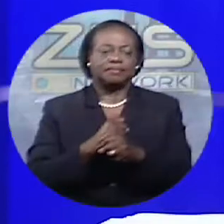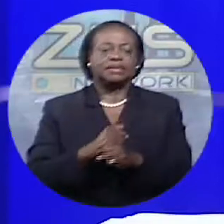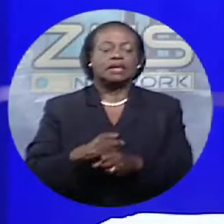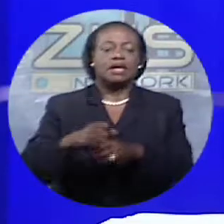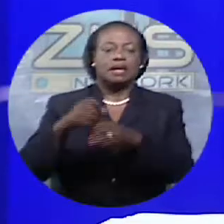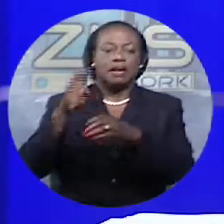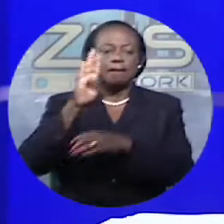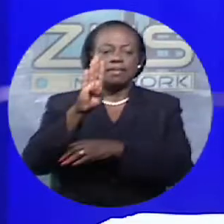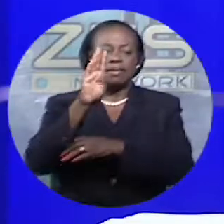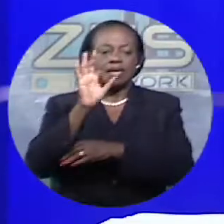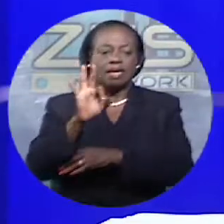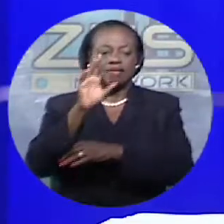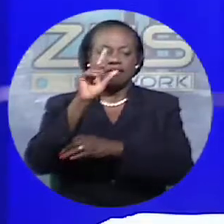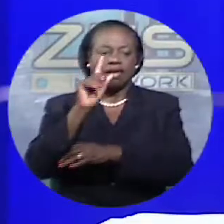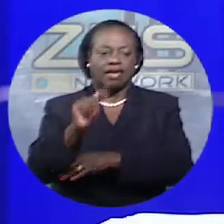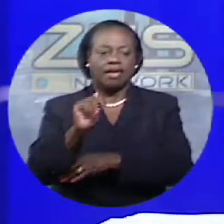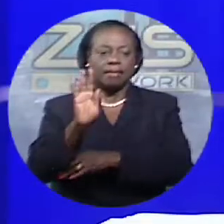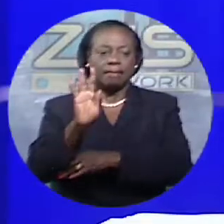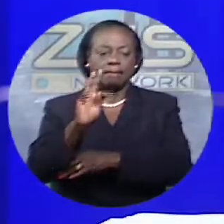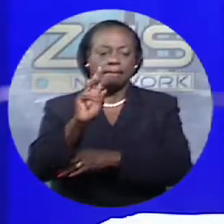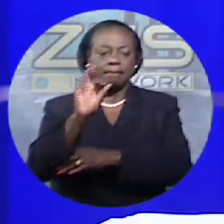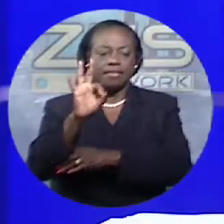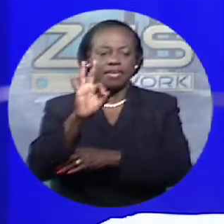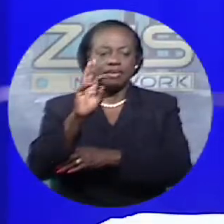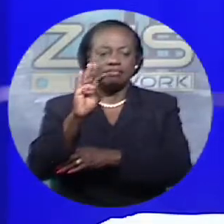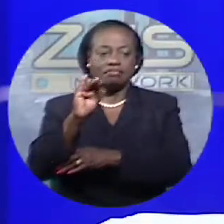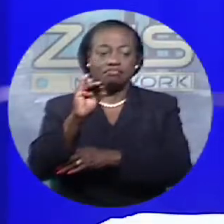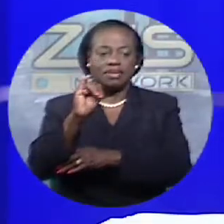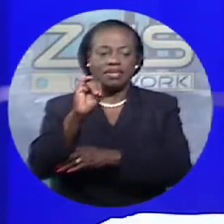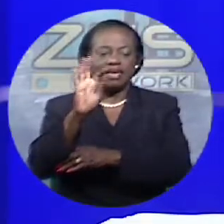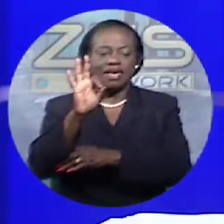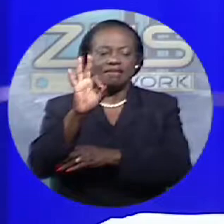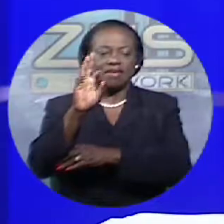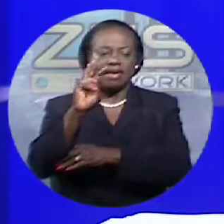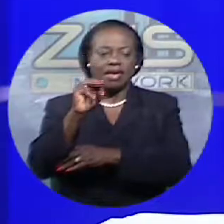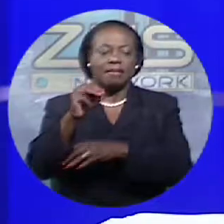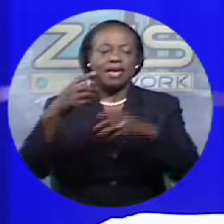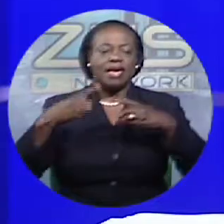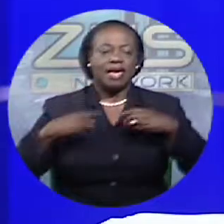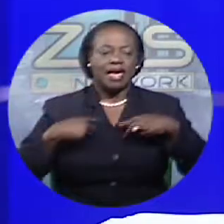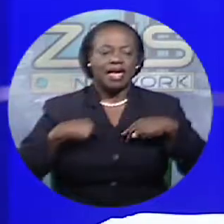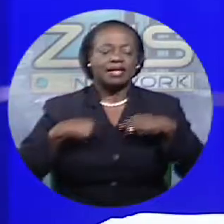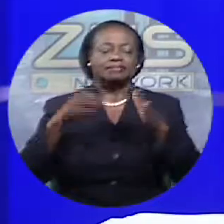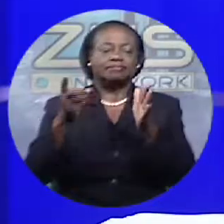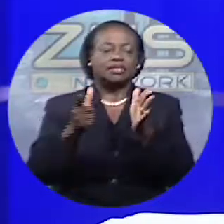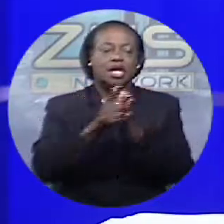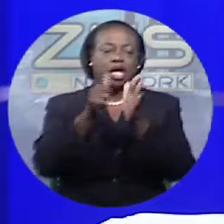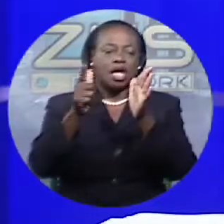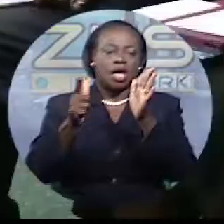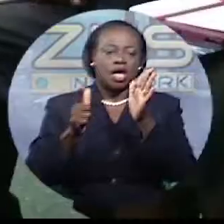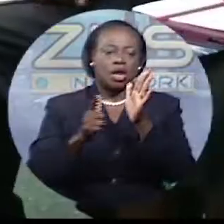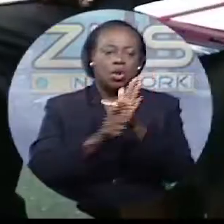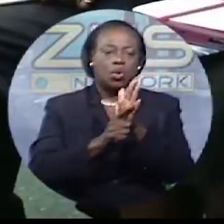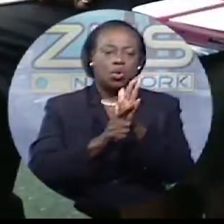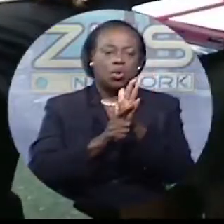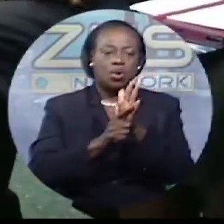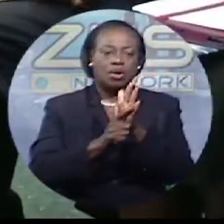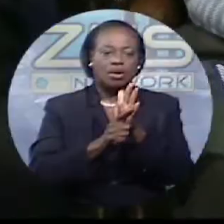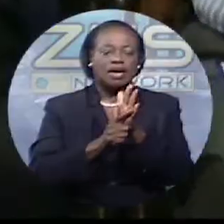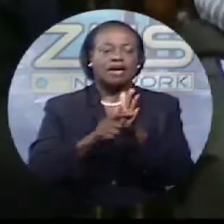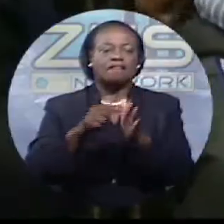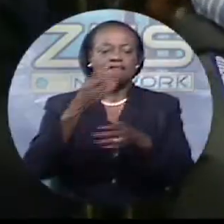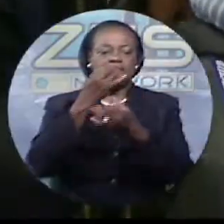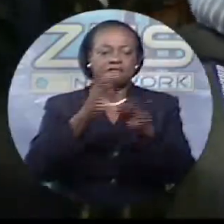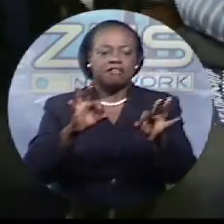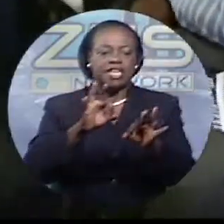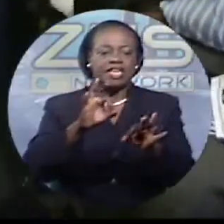Bahamas Faith Ministries held a Law and Legal Profession Weekend at the church grounds on Carmichael Road today. The event was marked by a free legal clinic